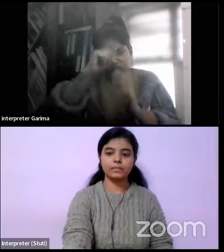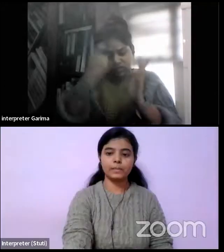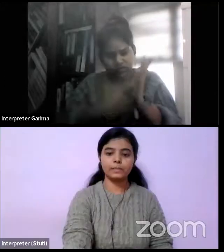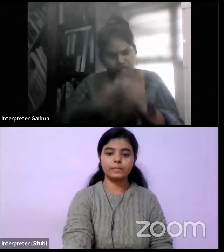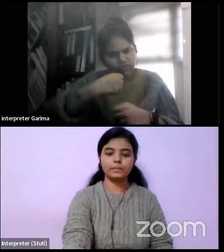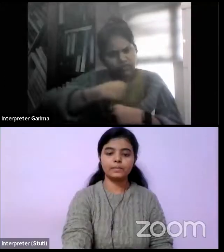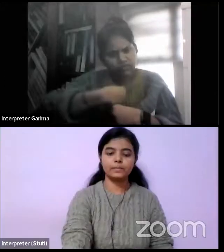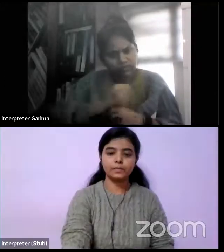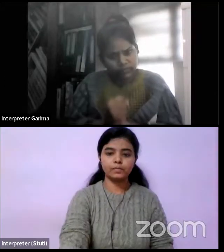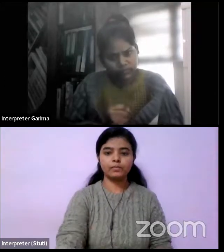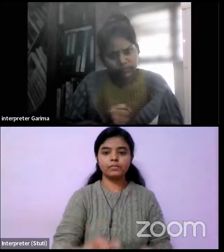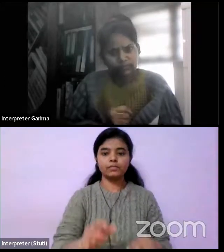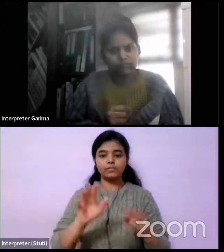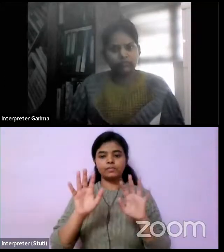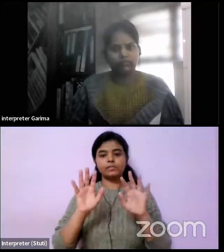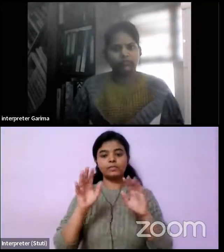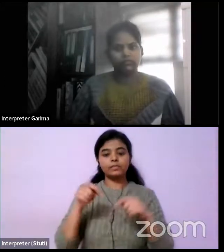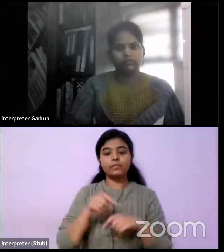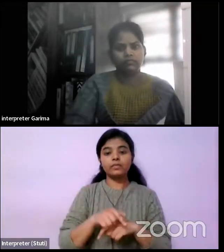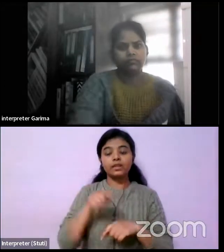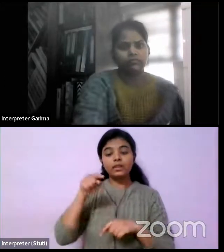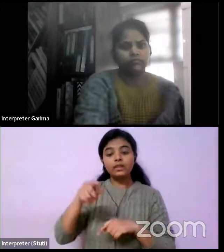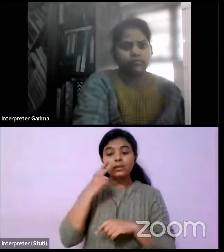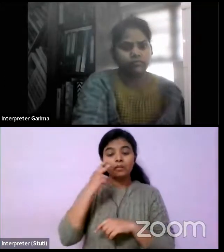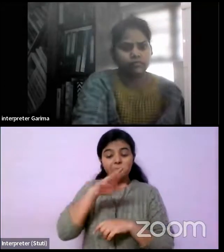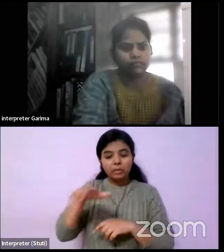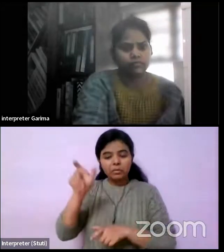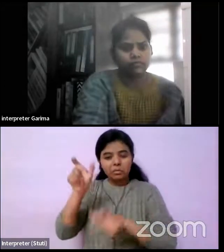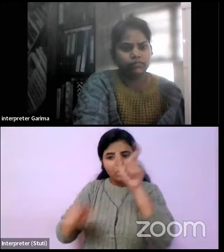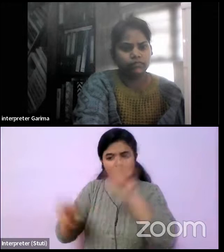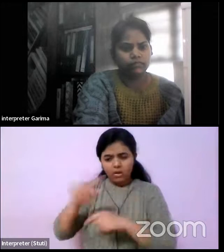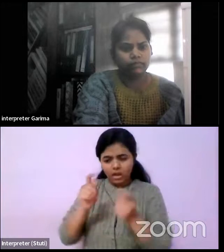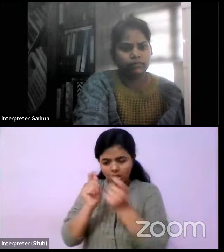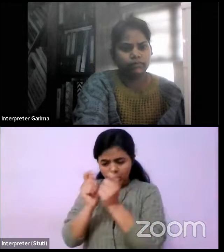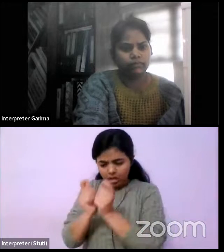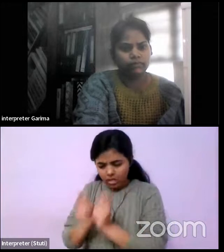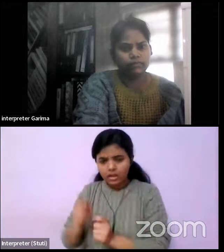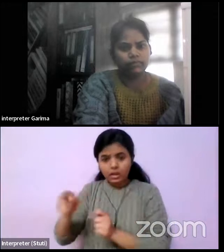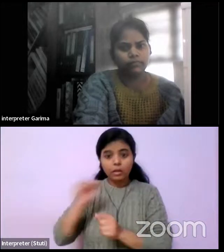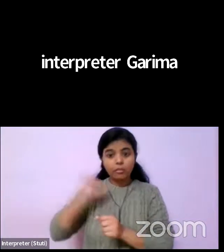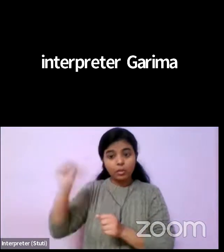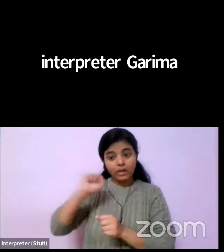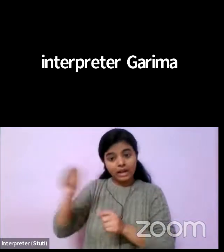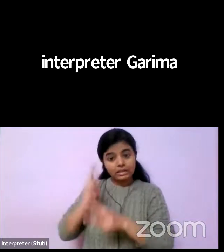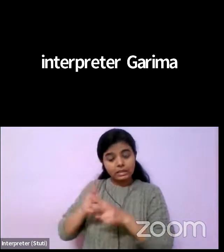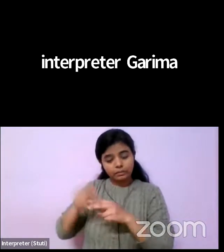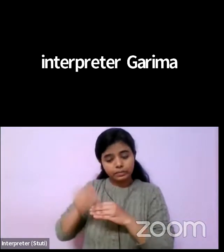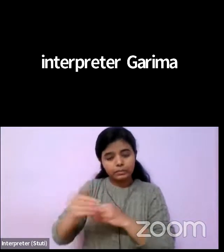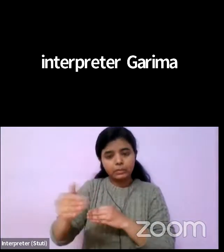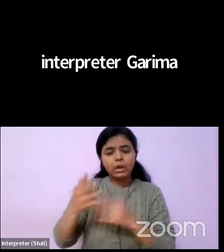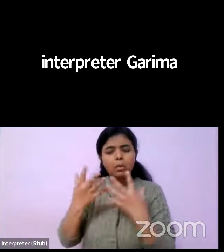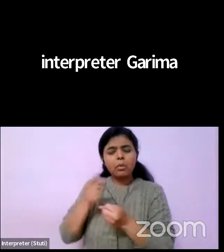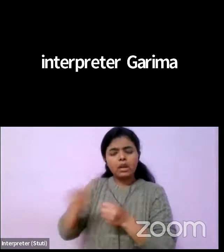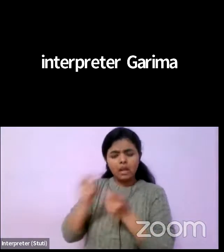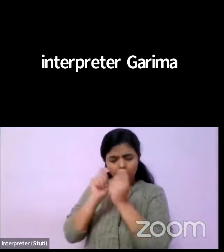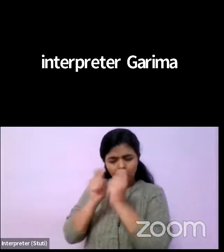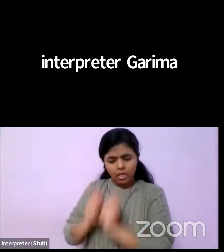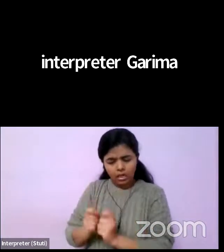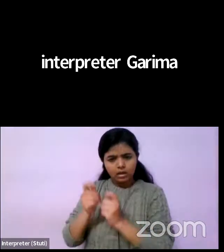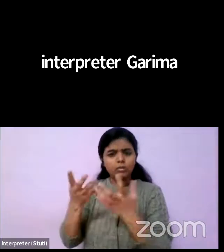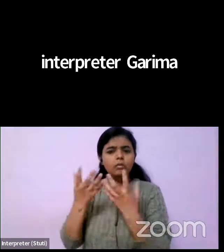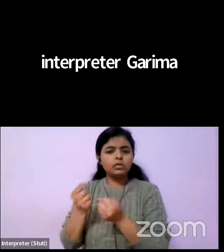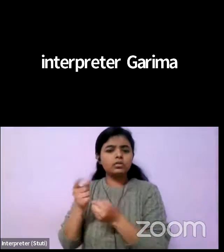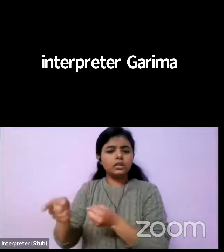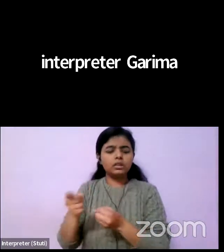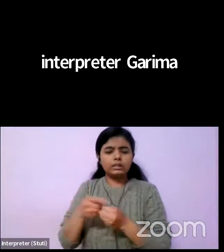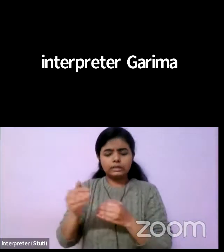for conducting the visually impaired people during the protest. So going back due to the lack of time, I'm just moving